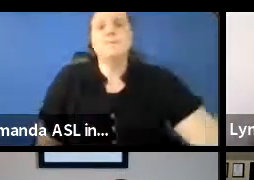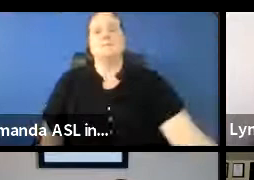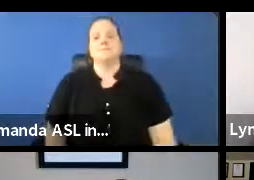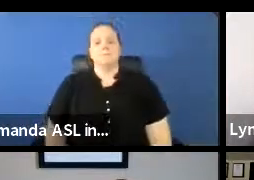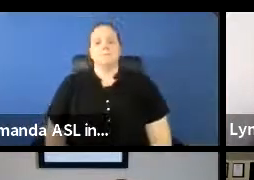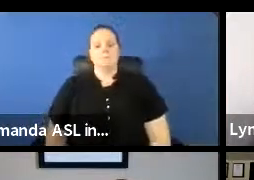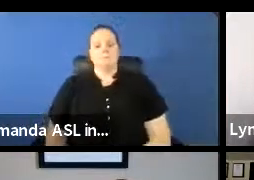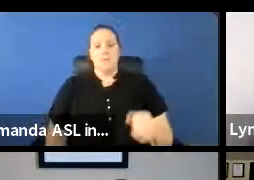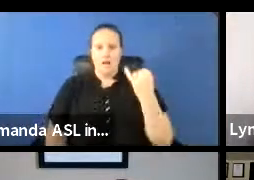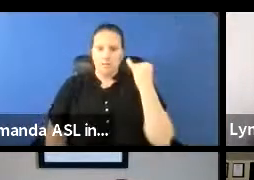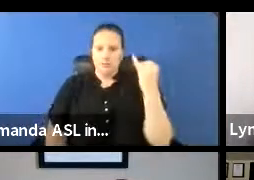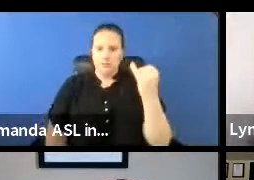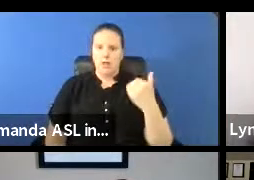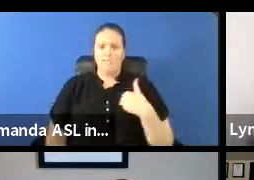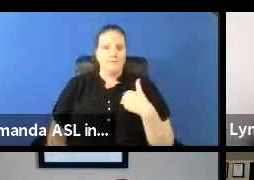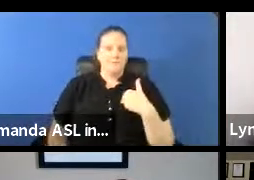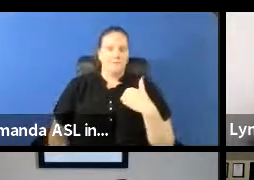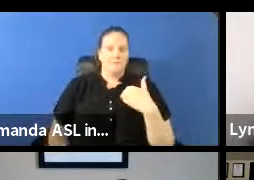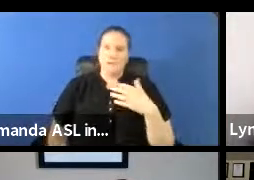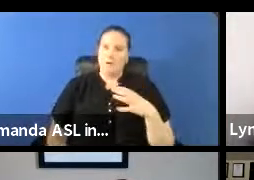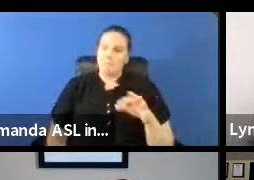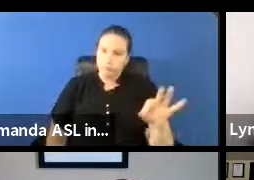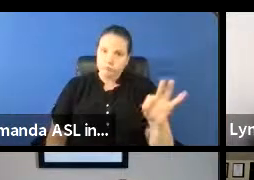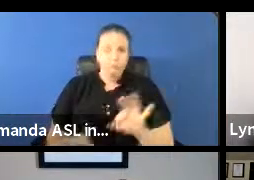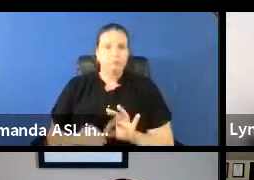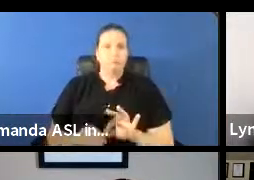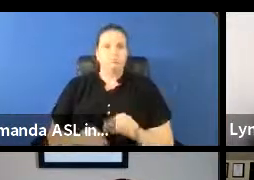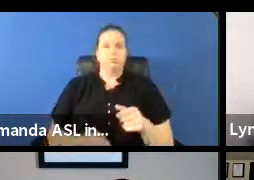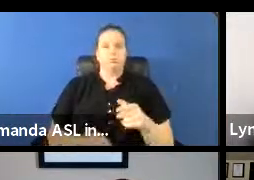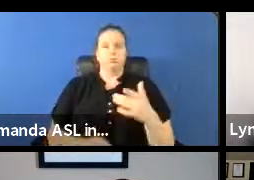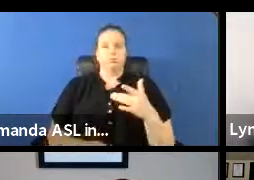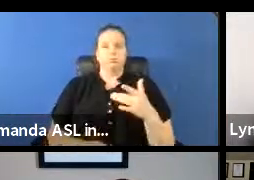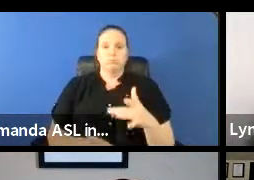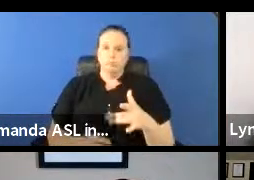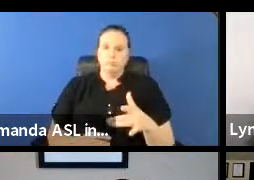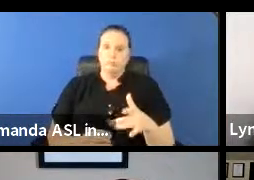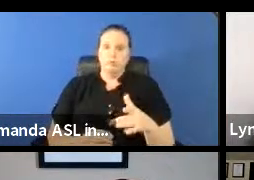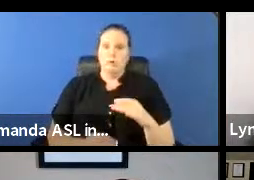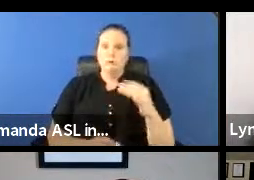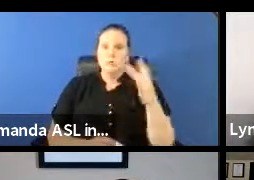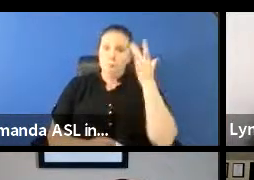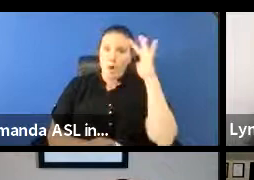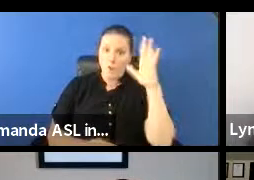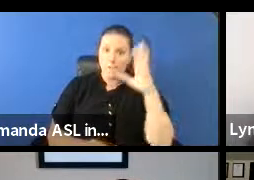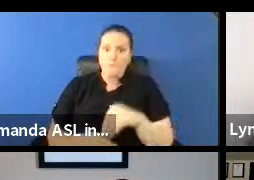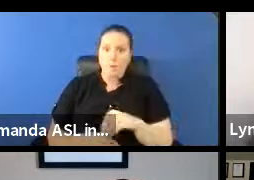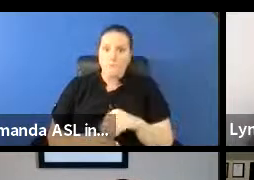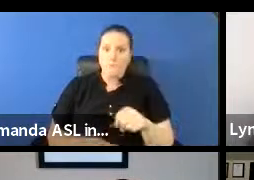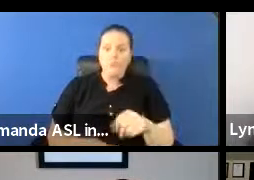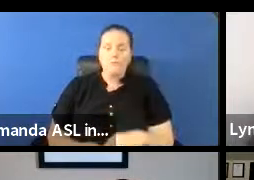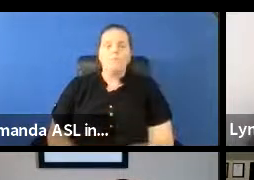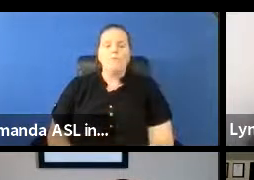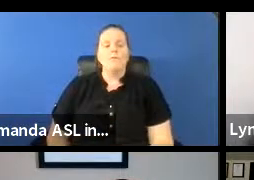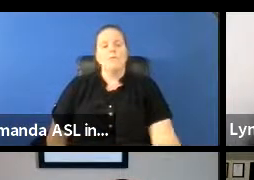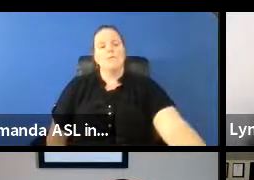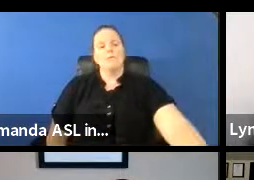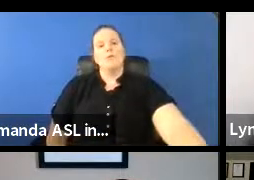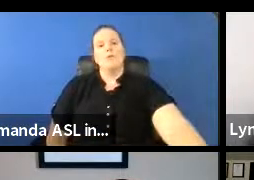that has merit. There's a lot of smart things in it. But once again, when you talk